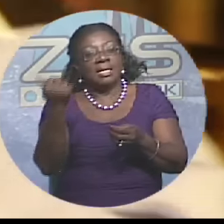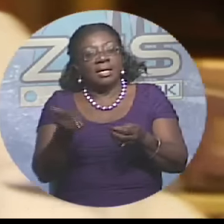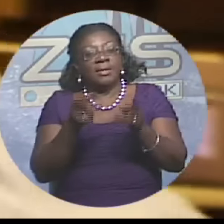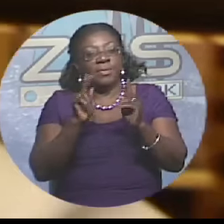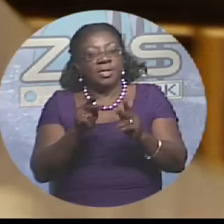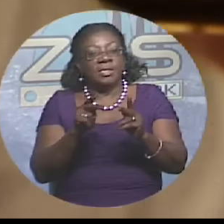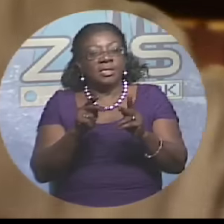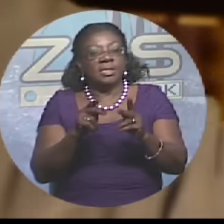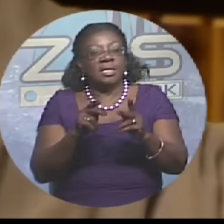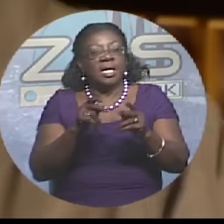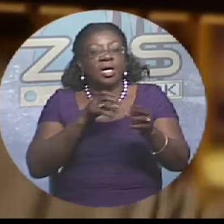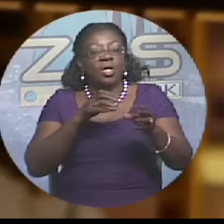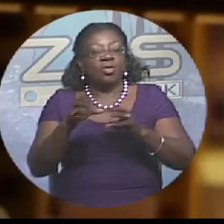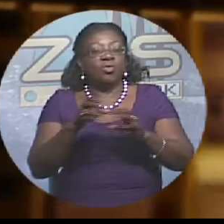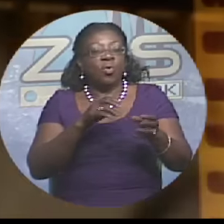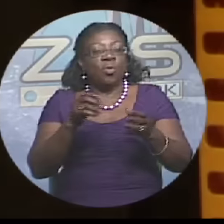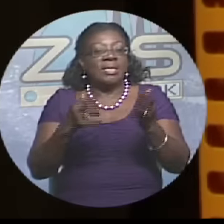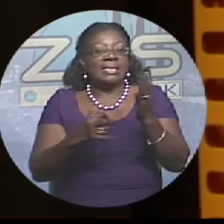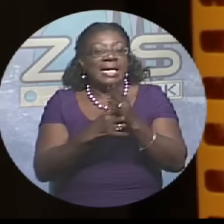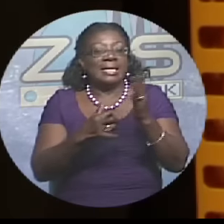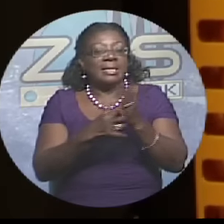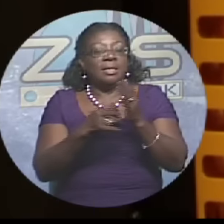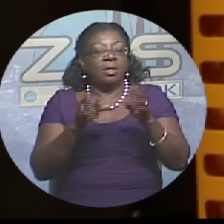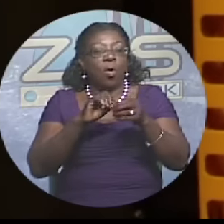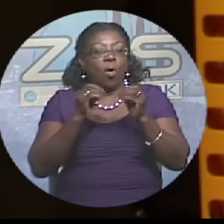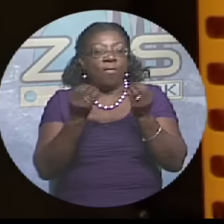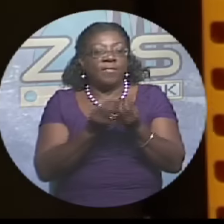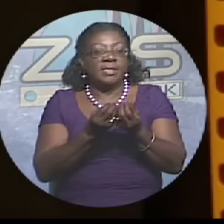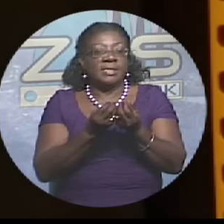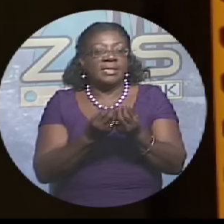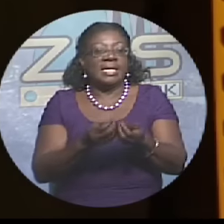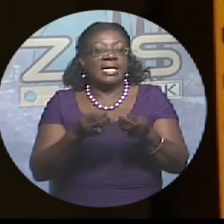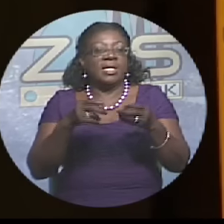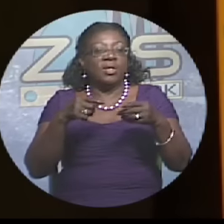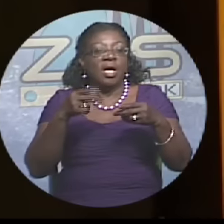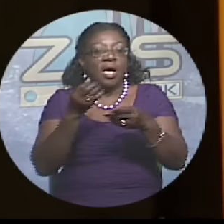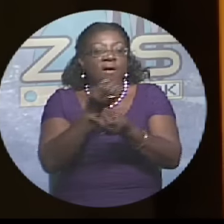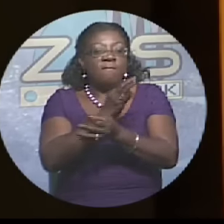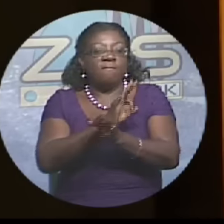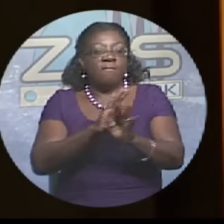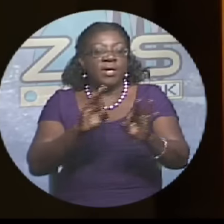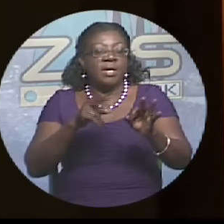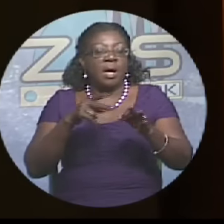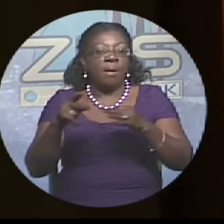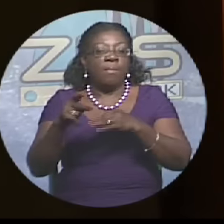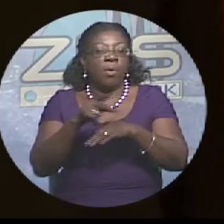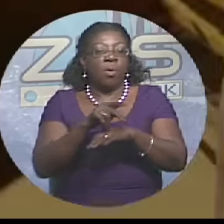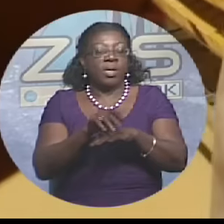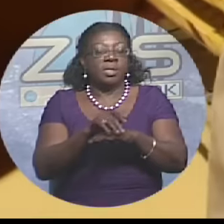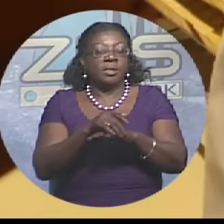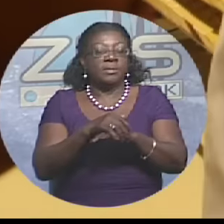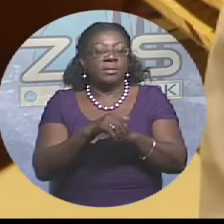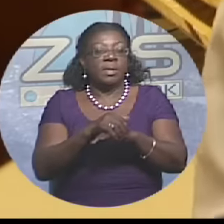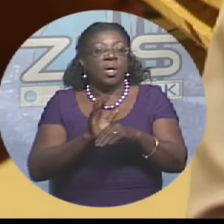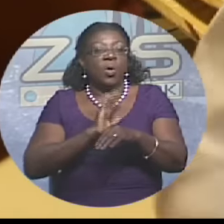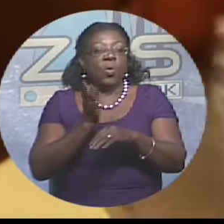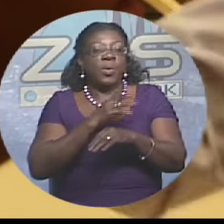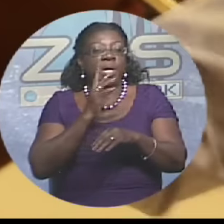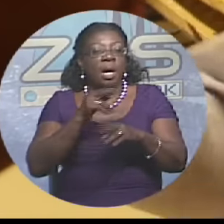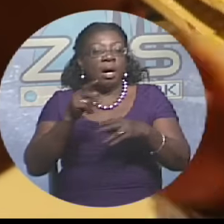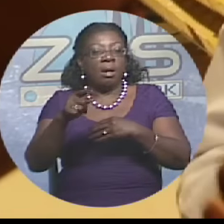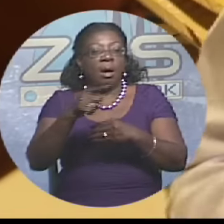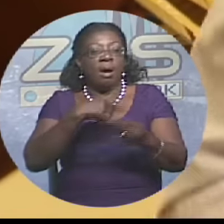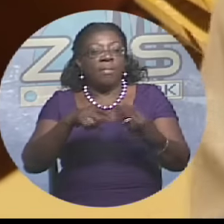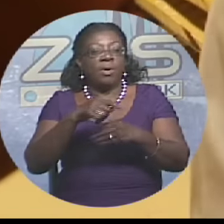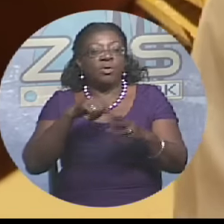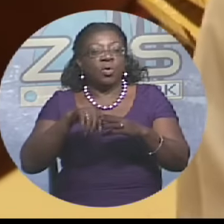technical office in Freeport. He's a big part of rolling out an ongoing upgrade for Grand Bahama. We are about to go into all